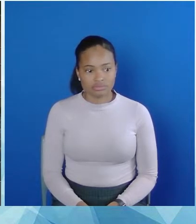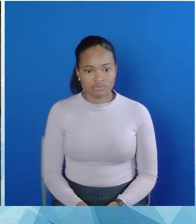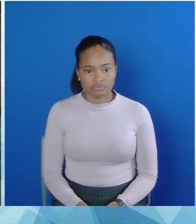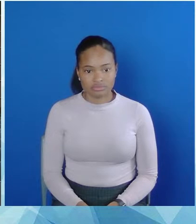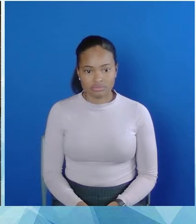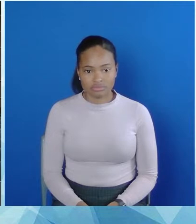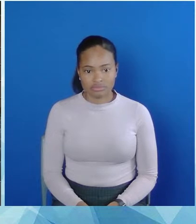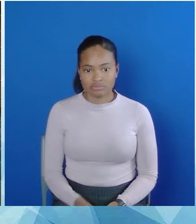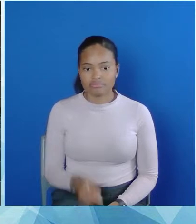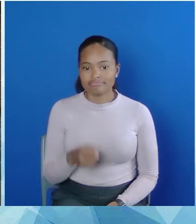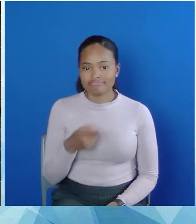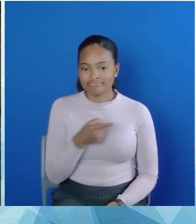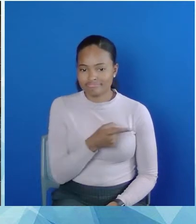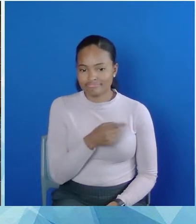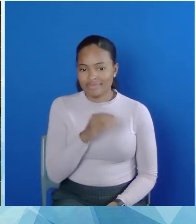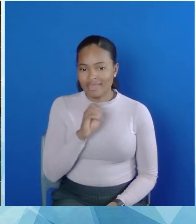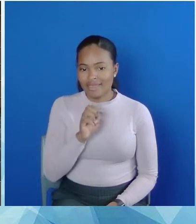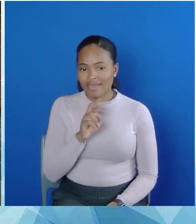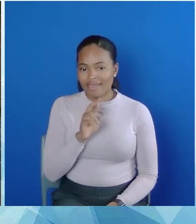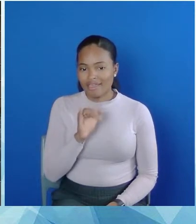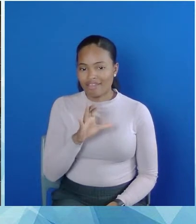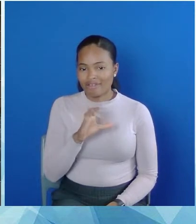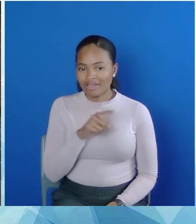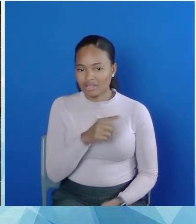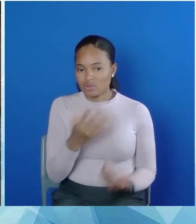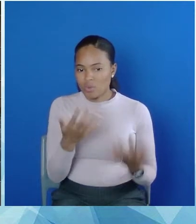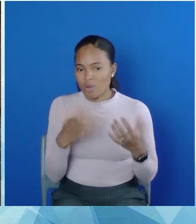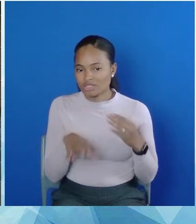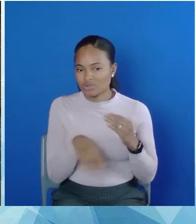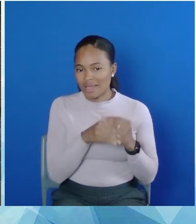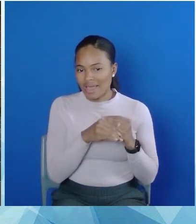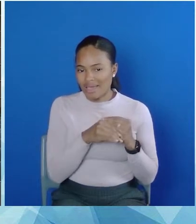Eric also had something to add, so I'm going to share my time.